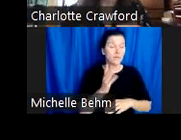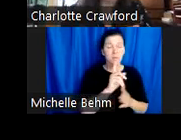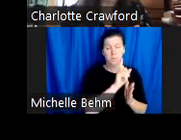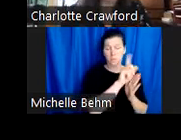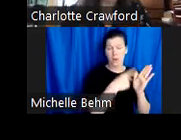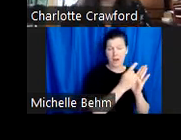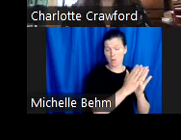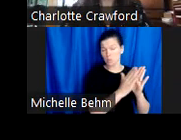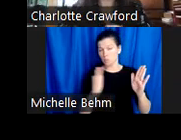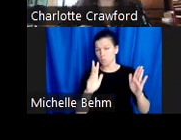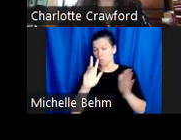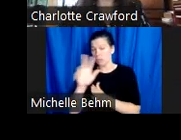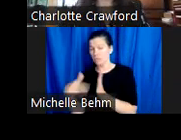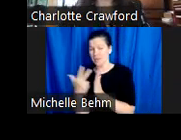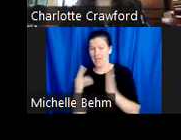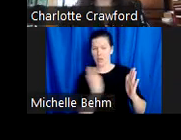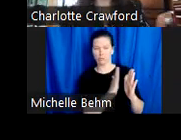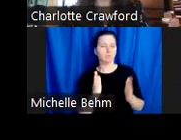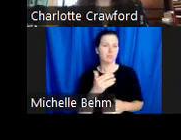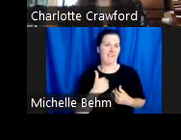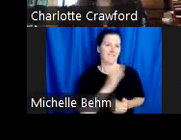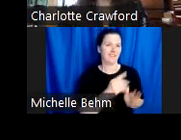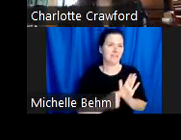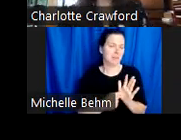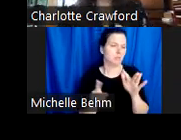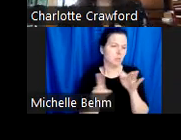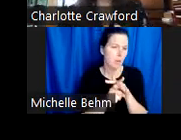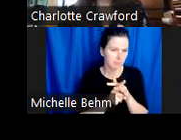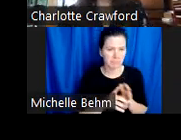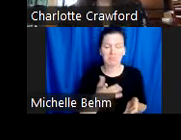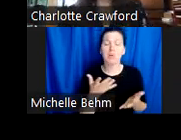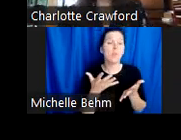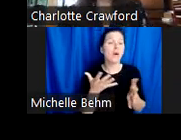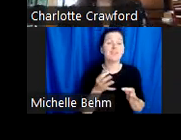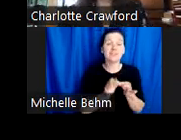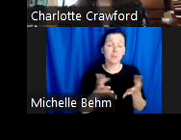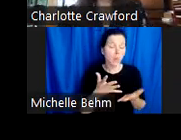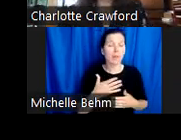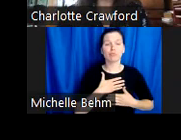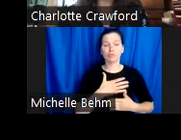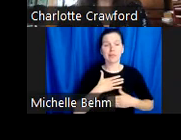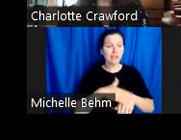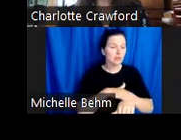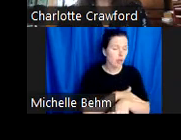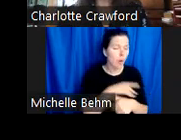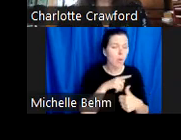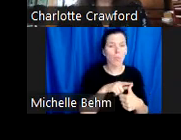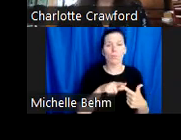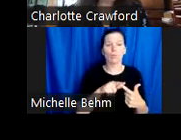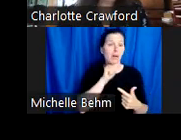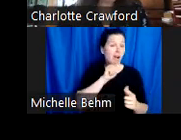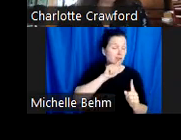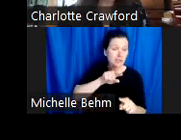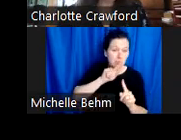the symptoms. The real simple ones are they'll slow down their breathing, they'll become unresponsive, the breathing